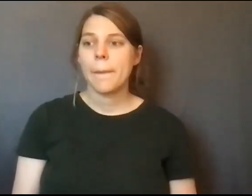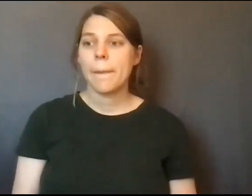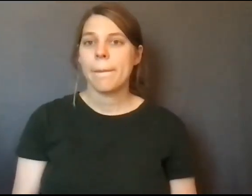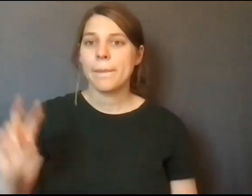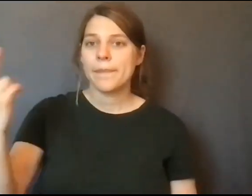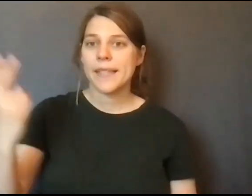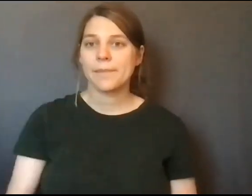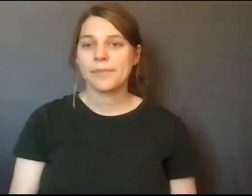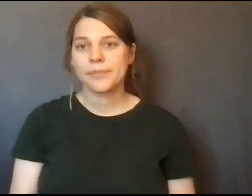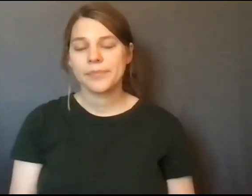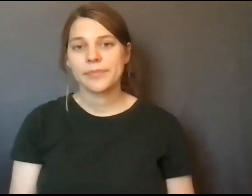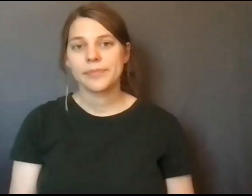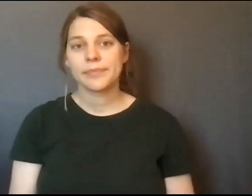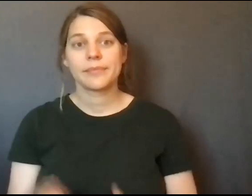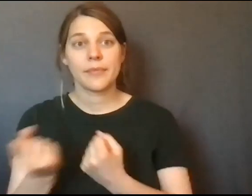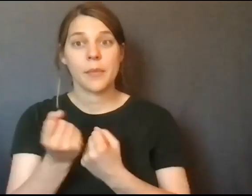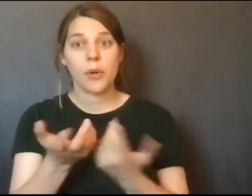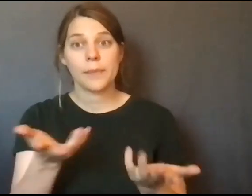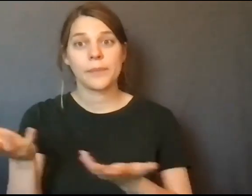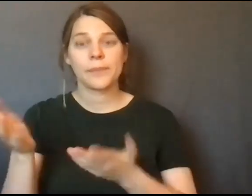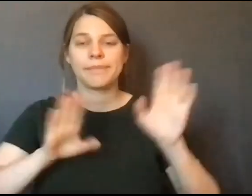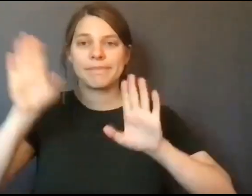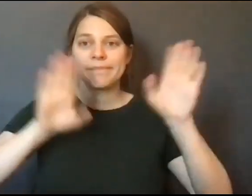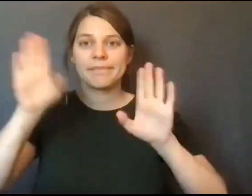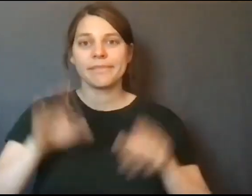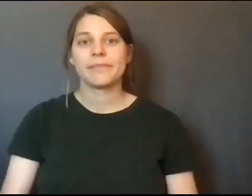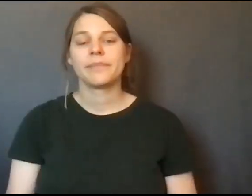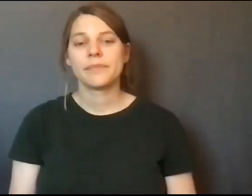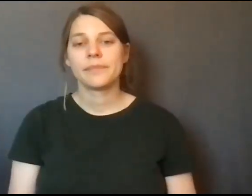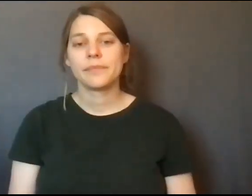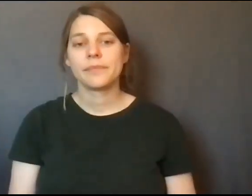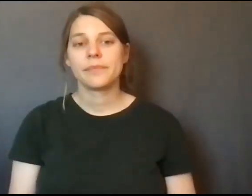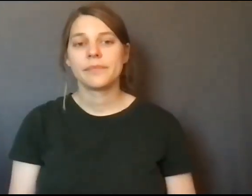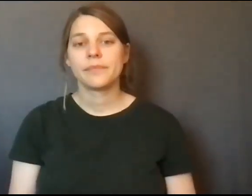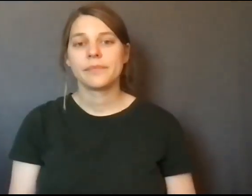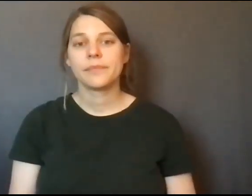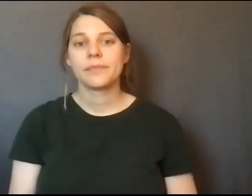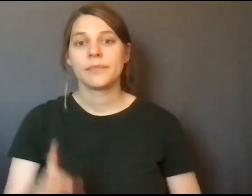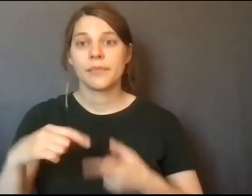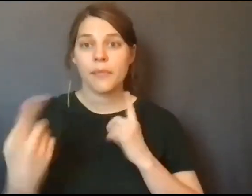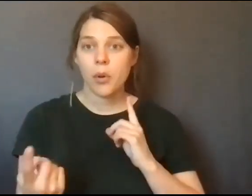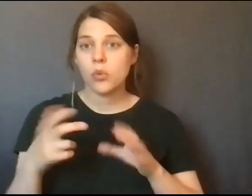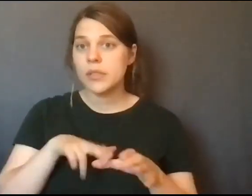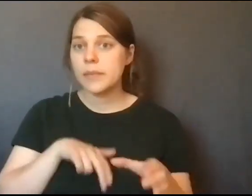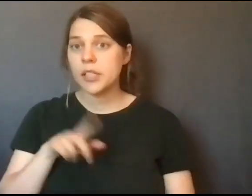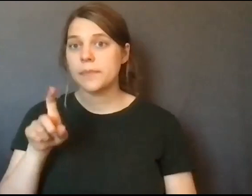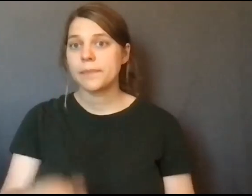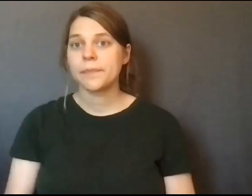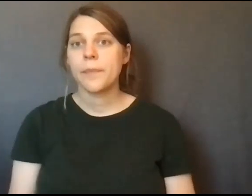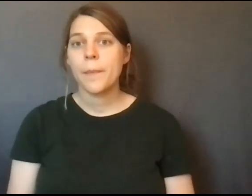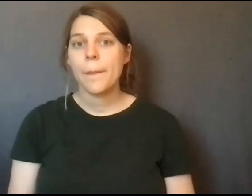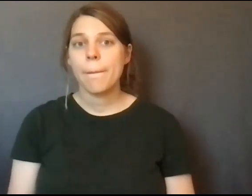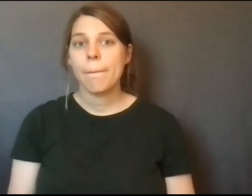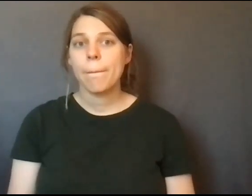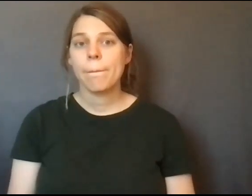Second. All those in favor? Aye. Aye. Aye. Any opposed or abstentions?